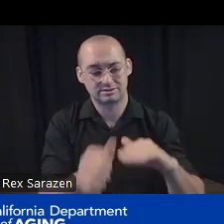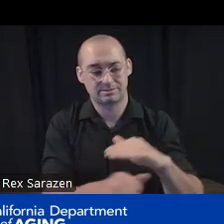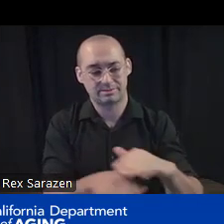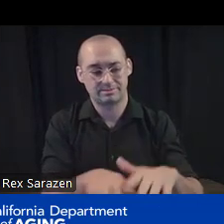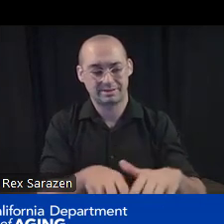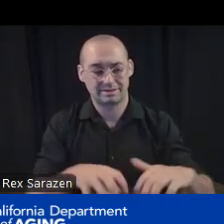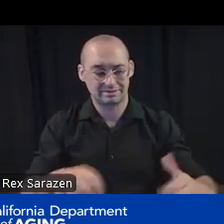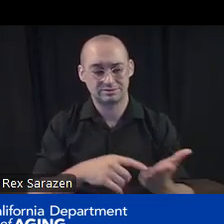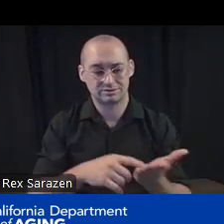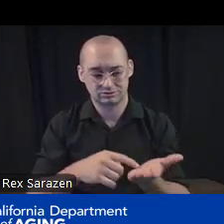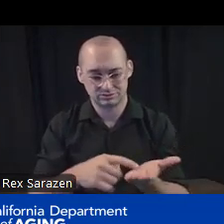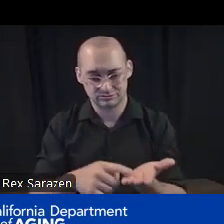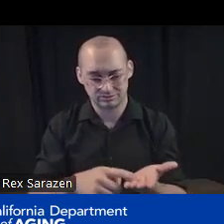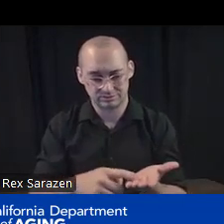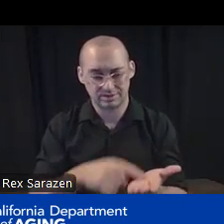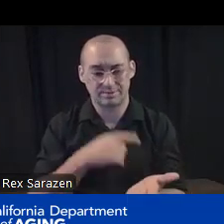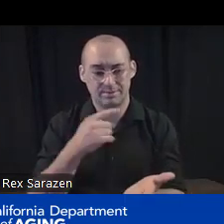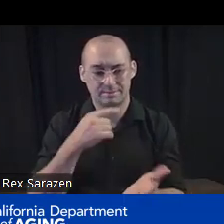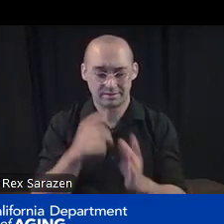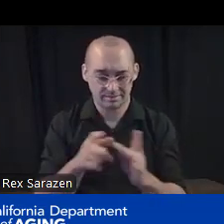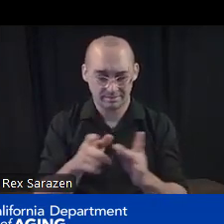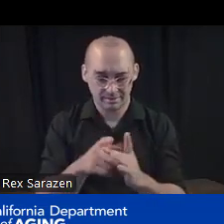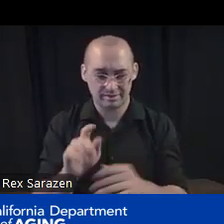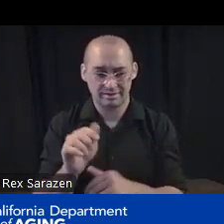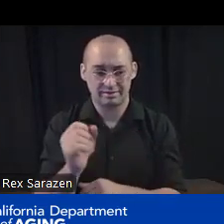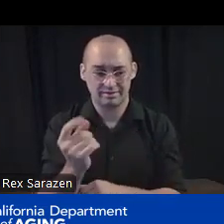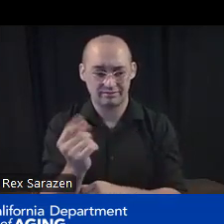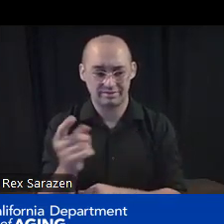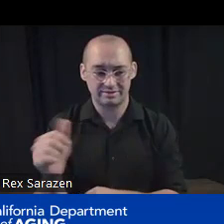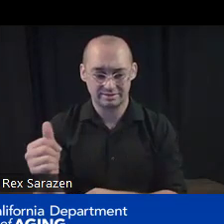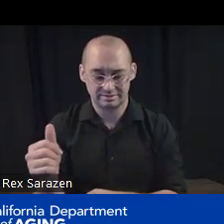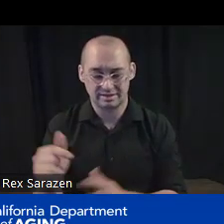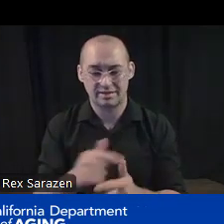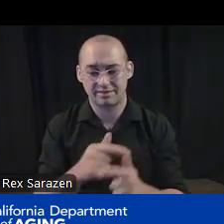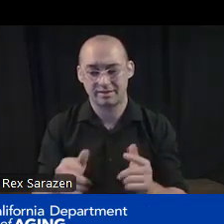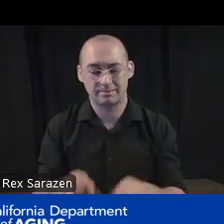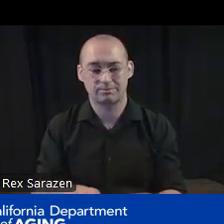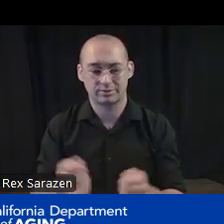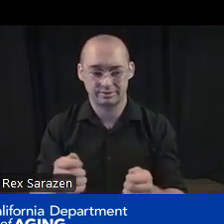public comment around 11:10. Then we will have a break,